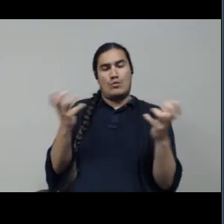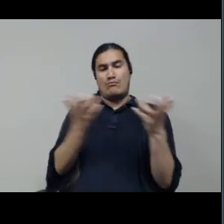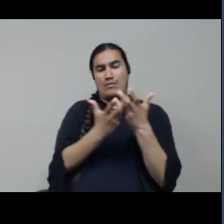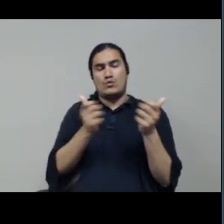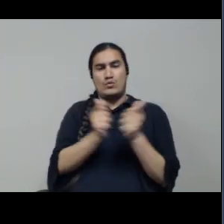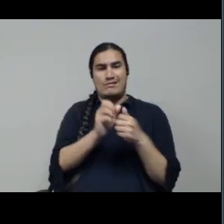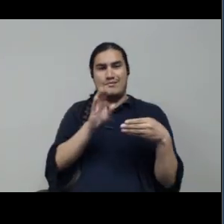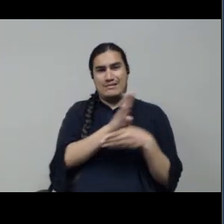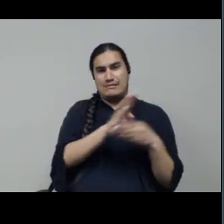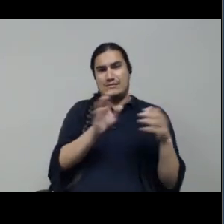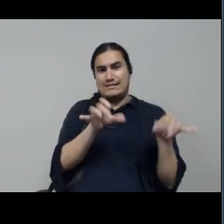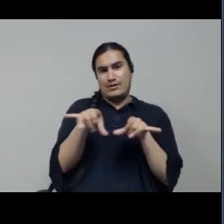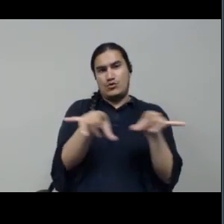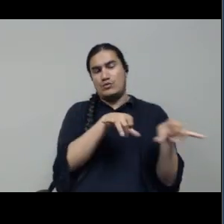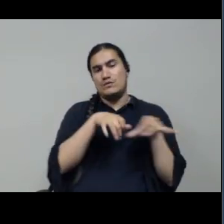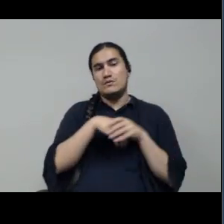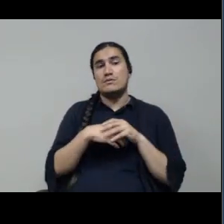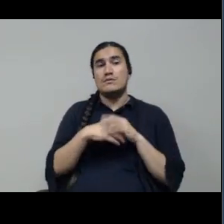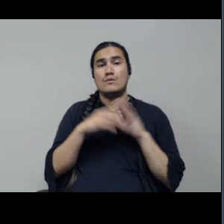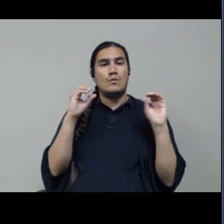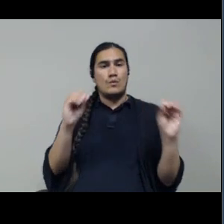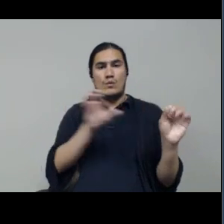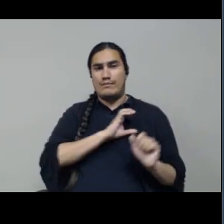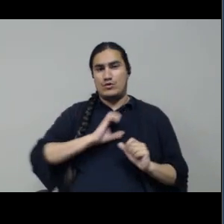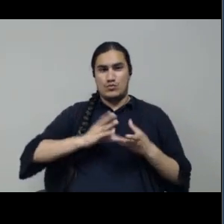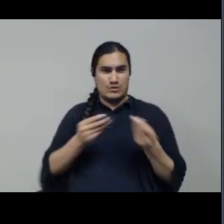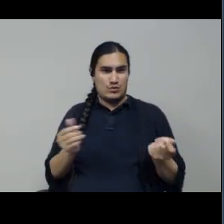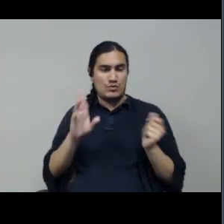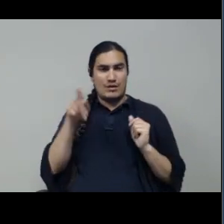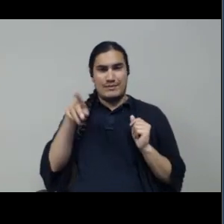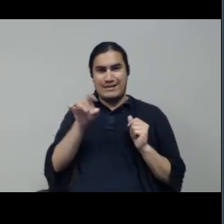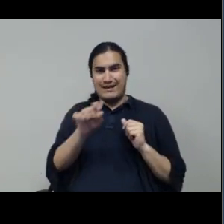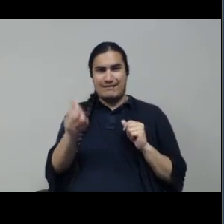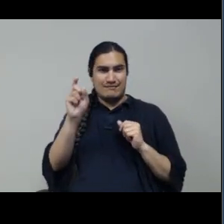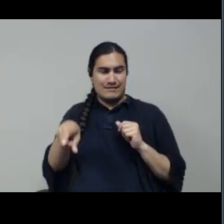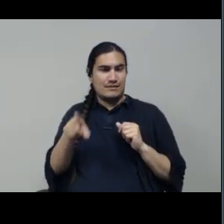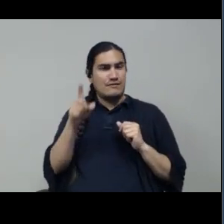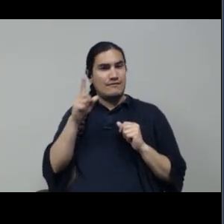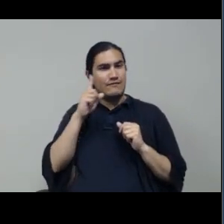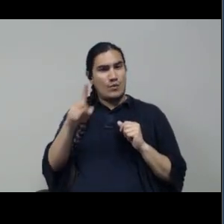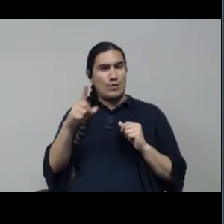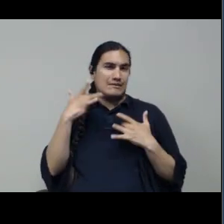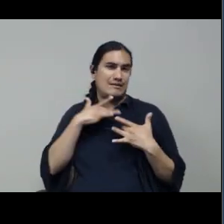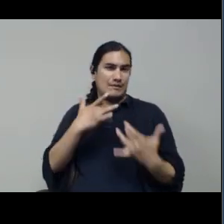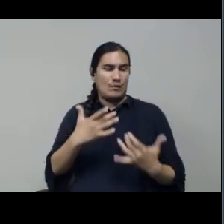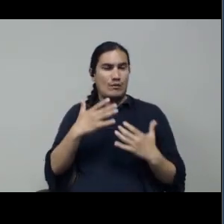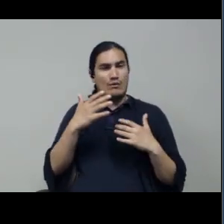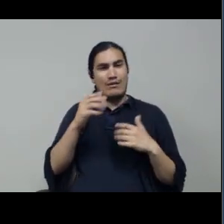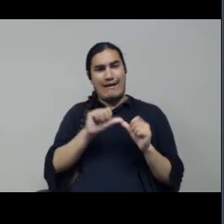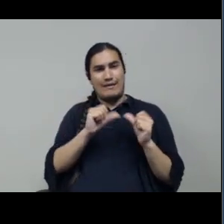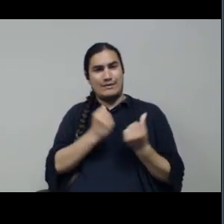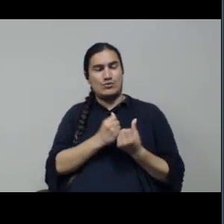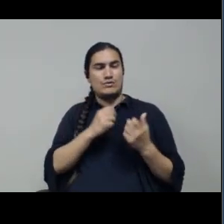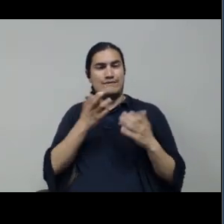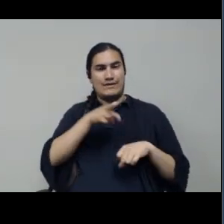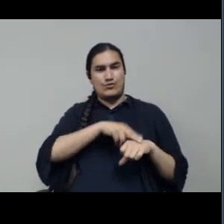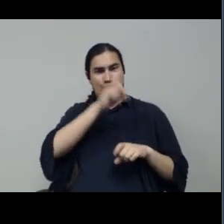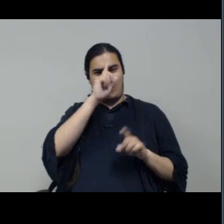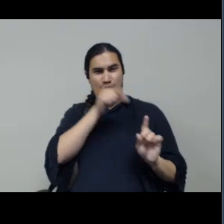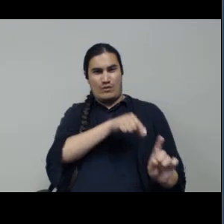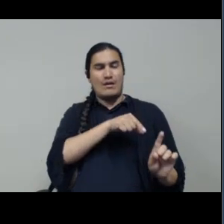industry standards. No Commission resolution update is needed due to the typical administrative nature of the proposed